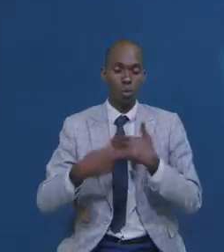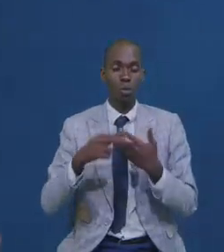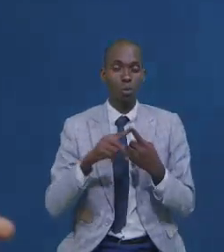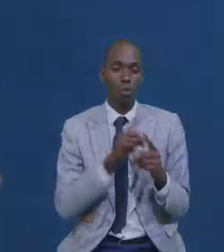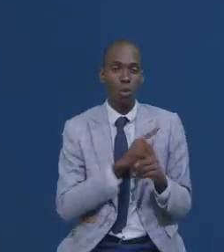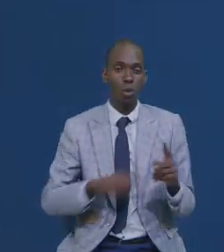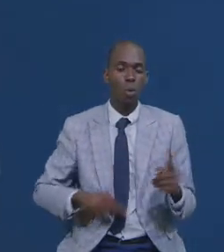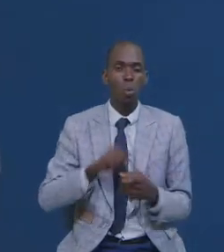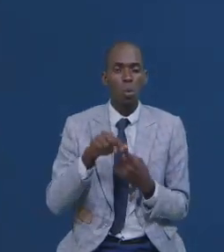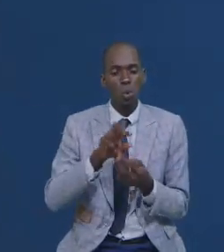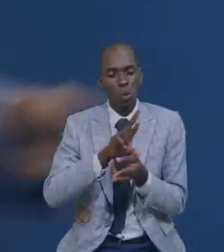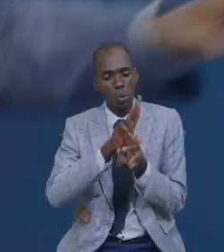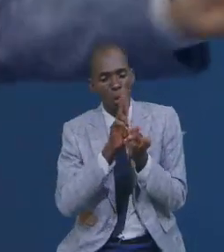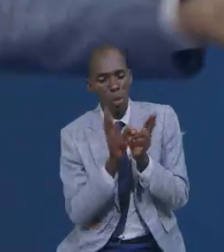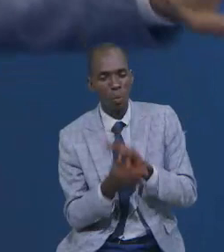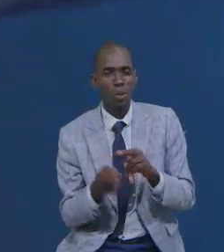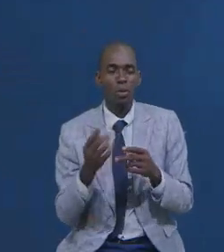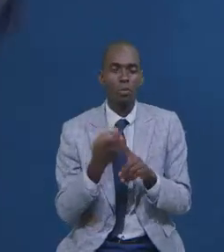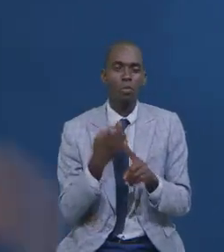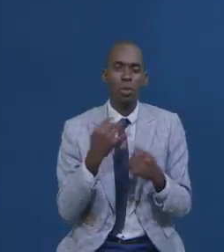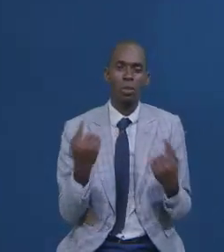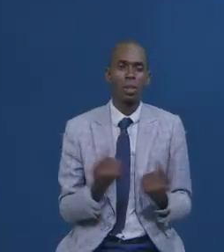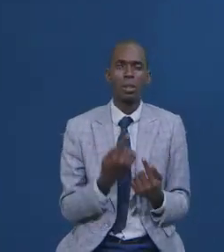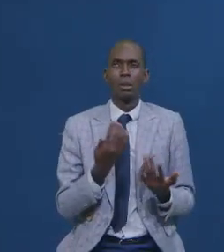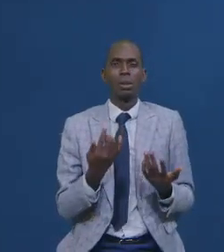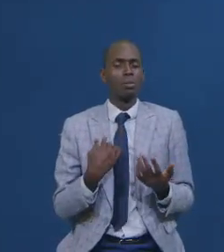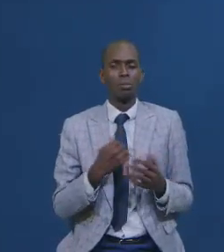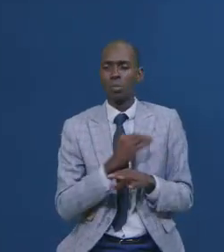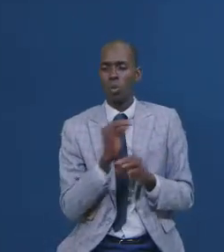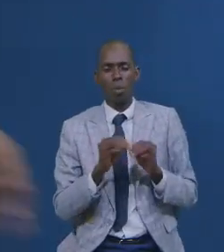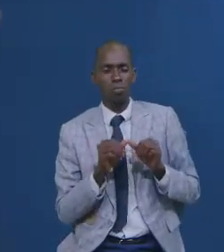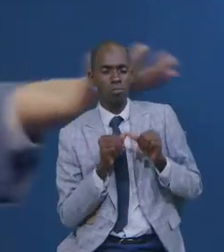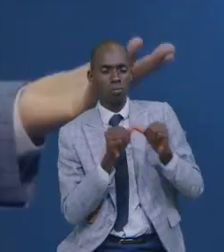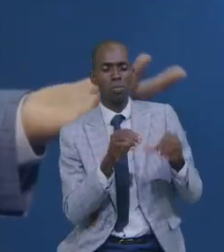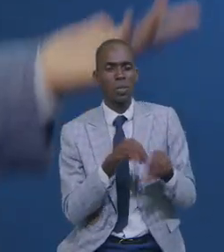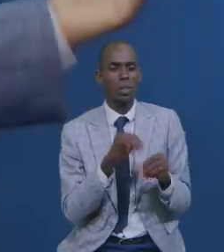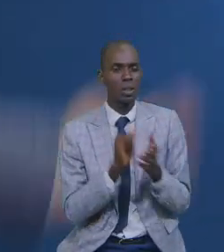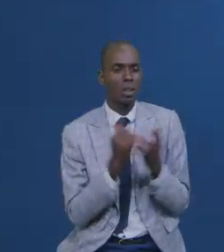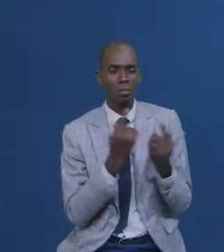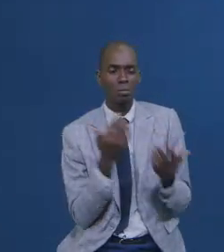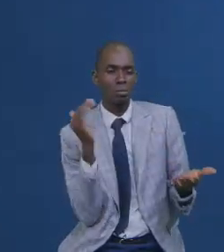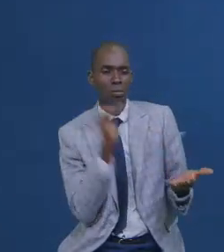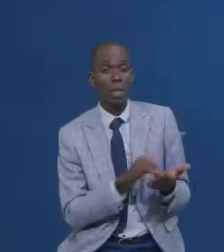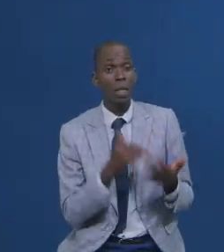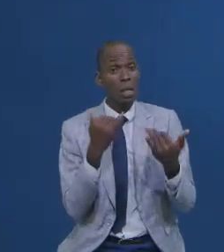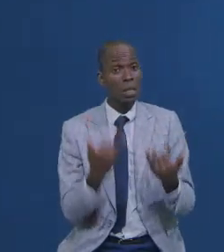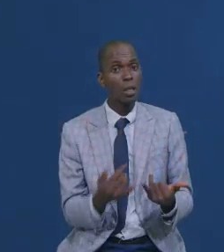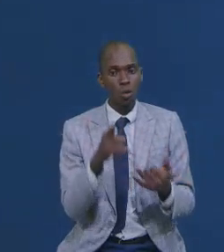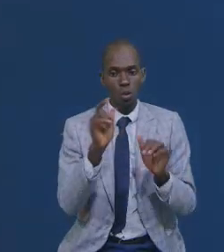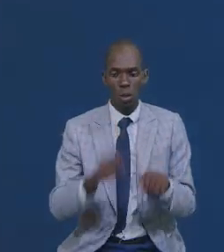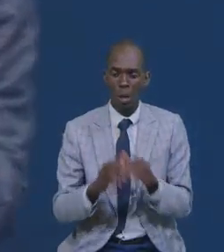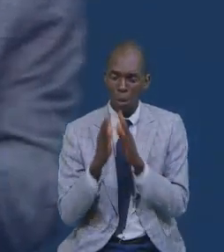your sin, when you say, I'll not continue in that way again, now you're free to pray, because you